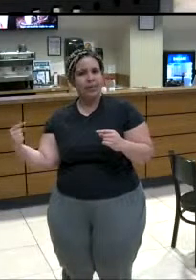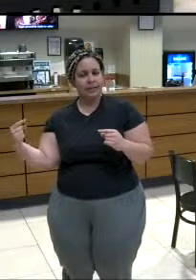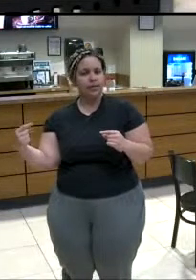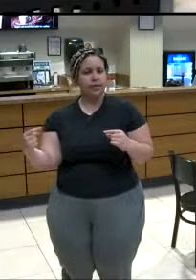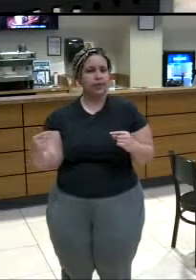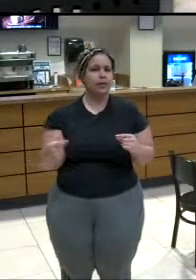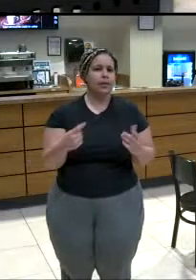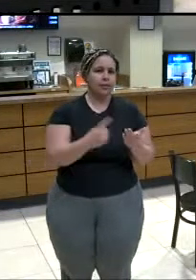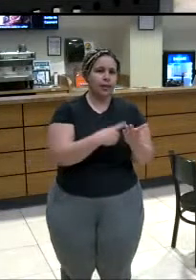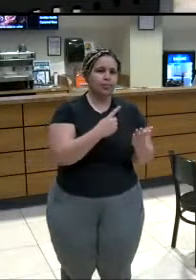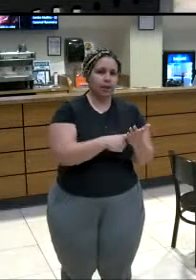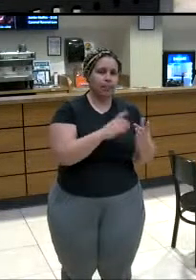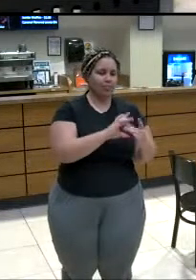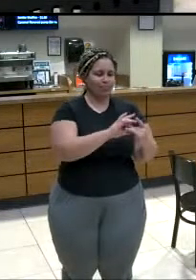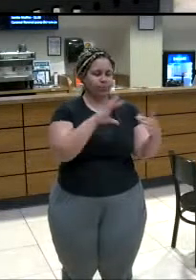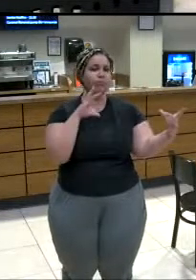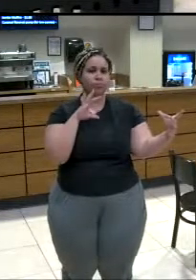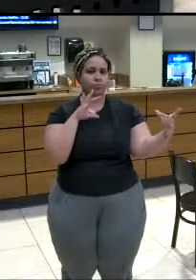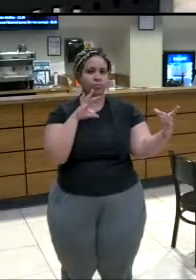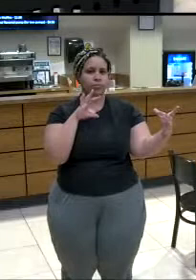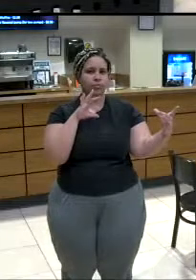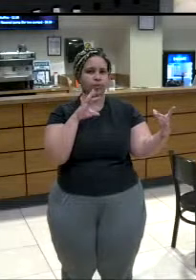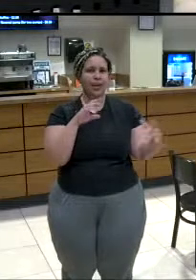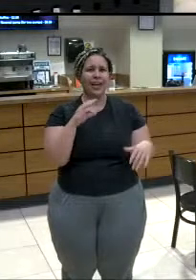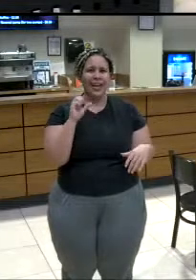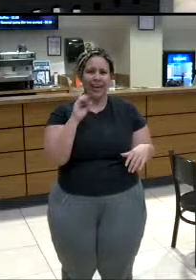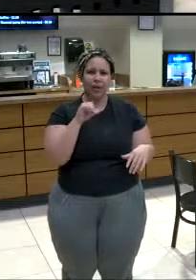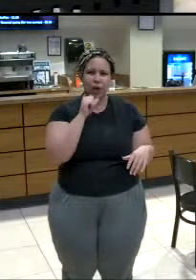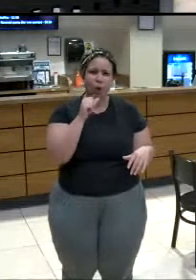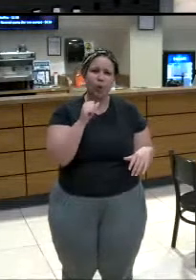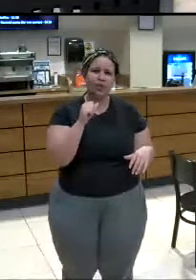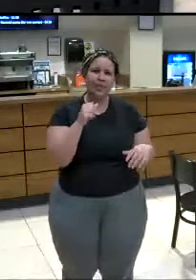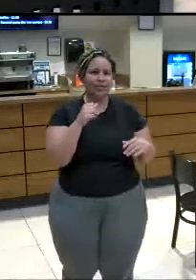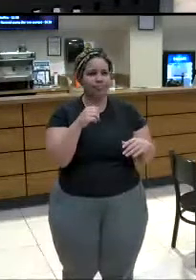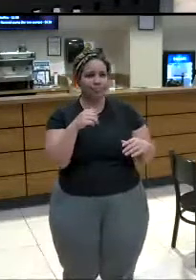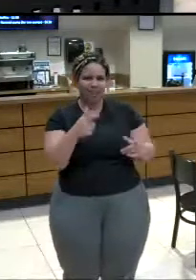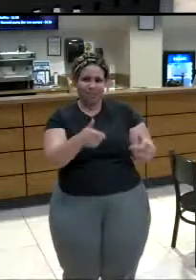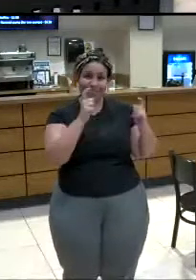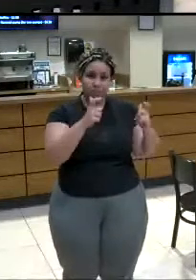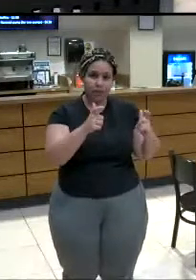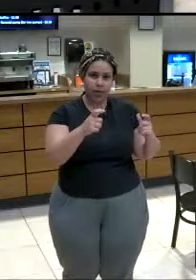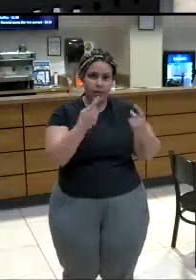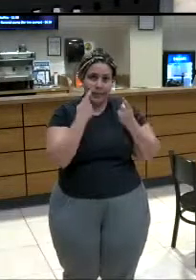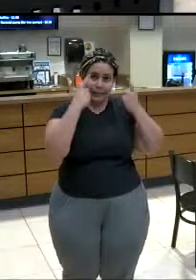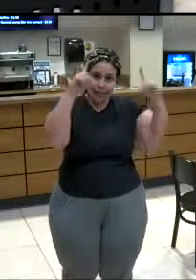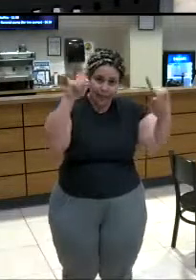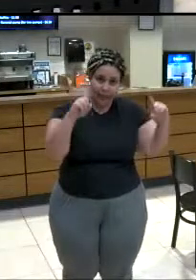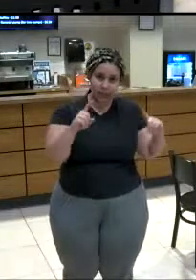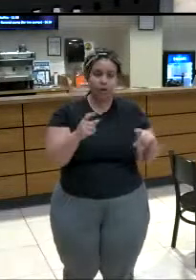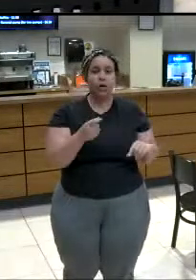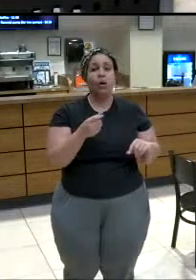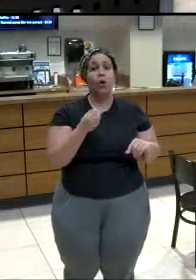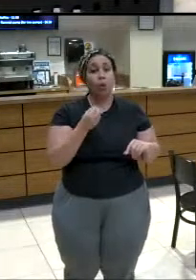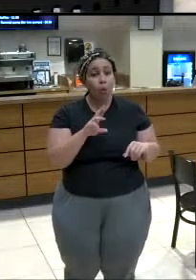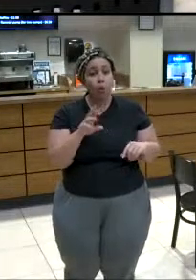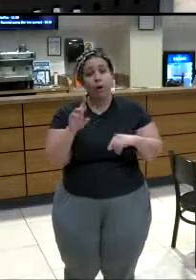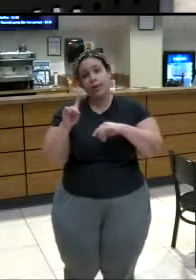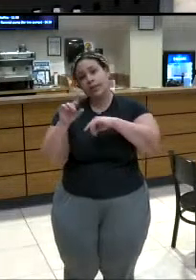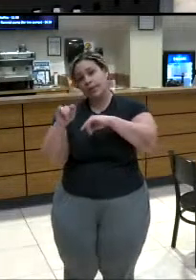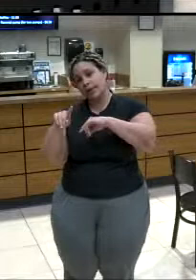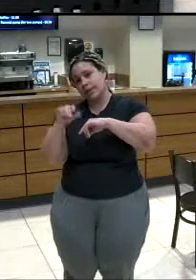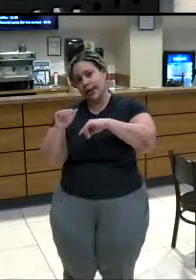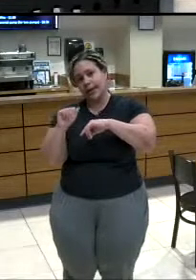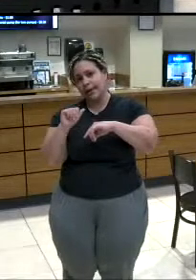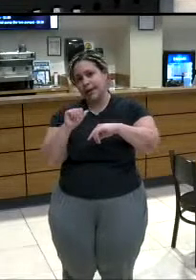things because we don't see immediate progress and the data doesn't show at the end of one school year what we expected